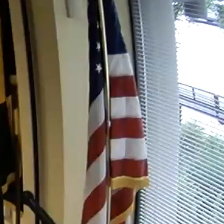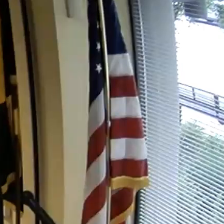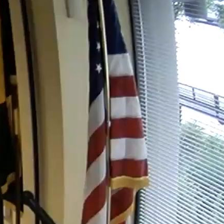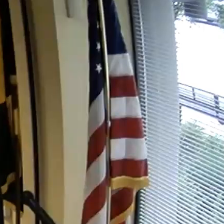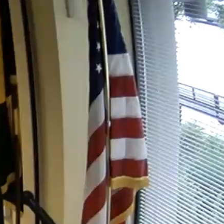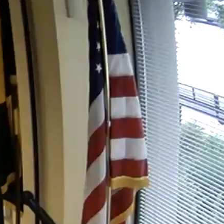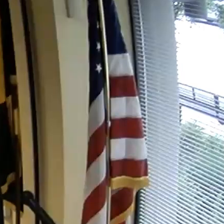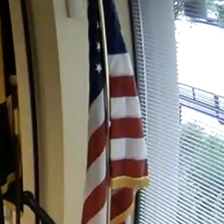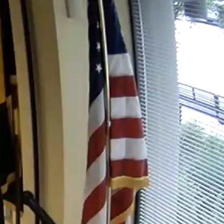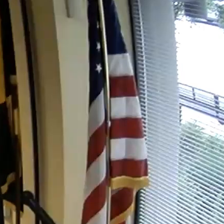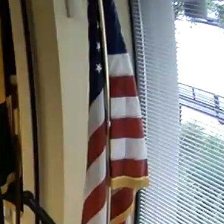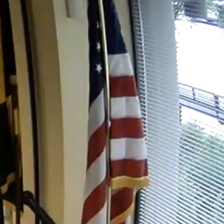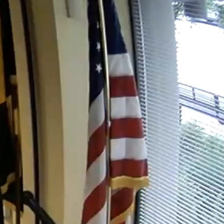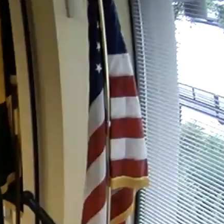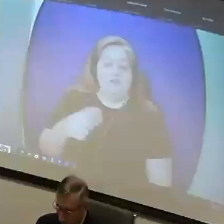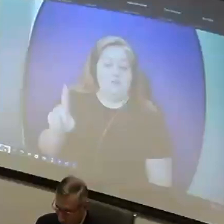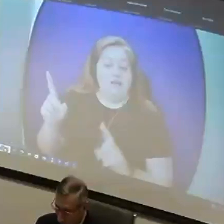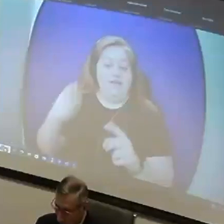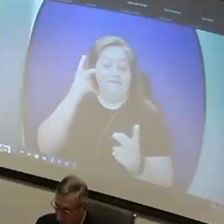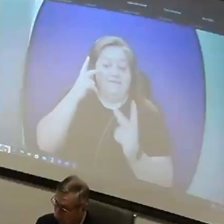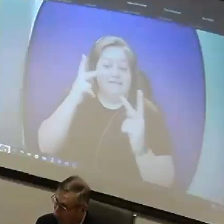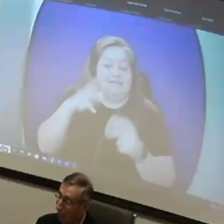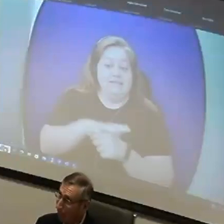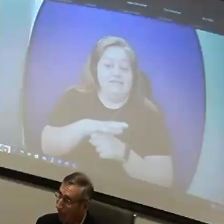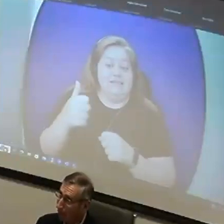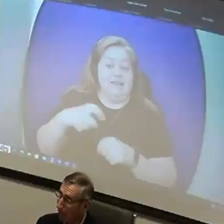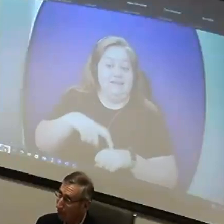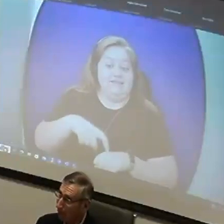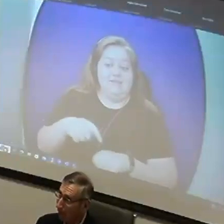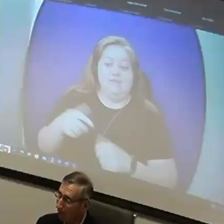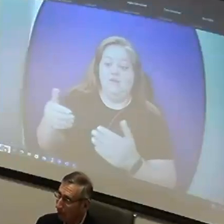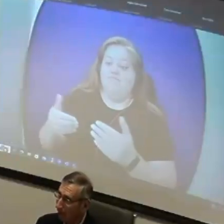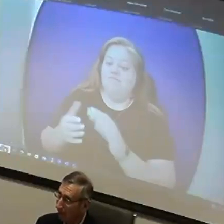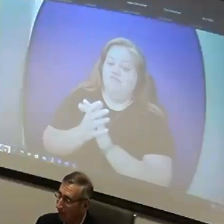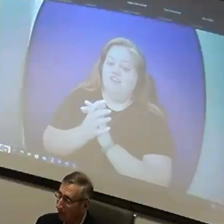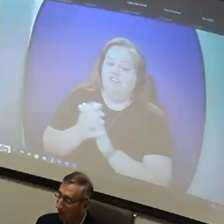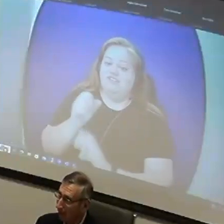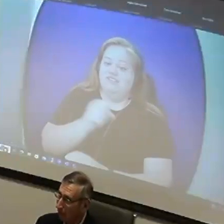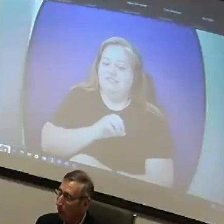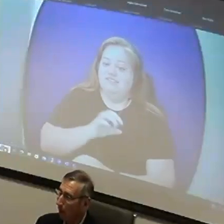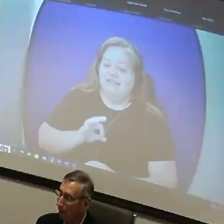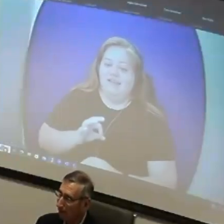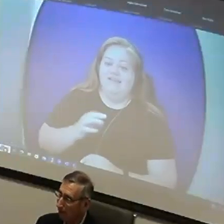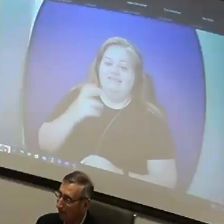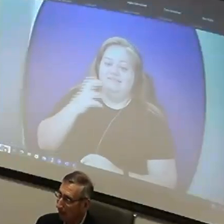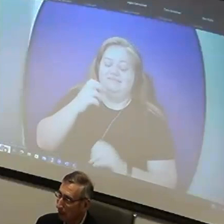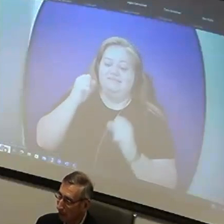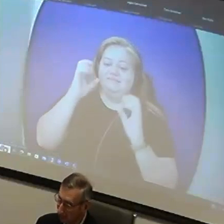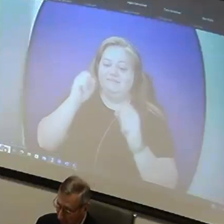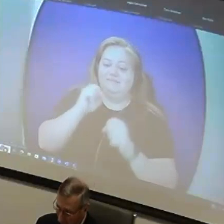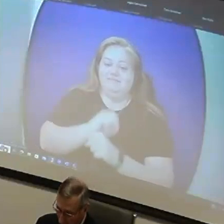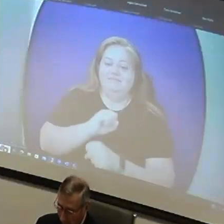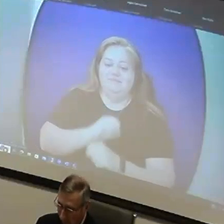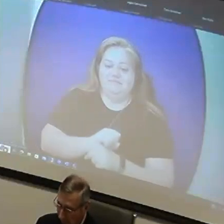visits anytime. well, congratulations to staff. Obviously, tremendous amount of work to manage